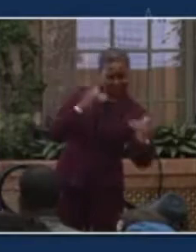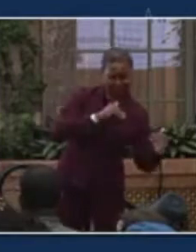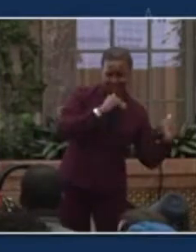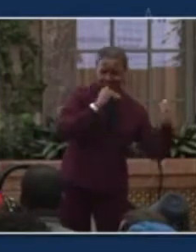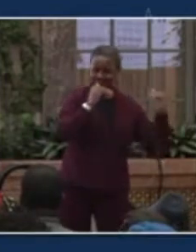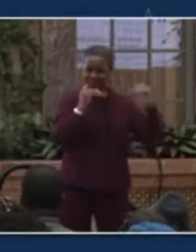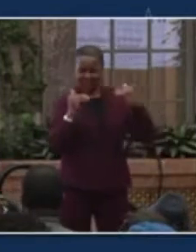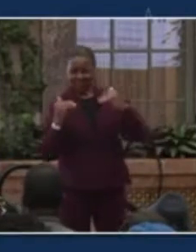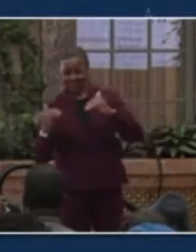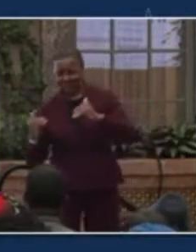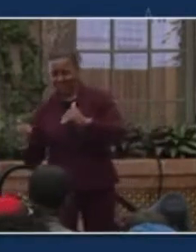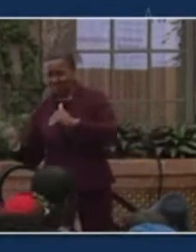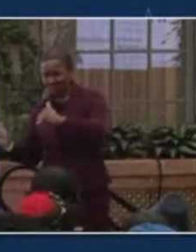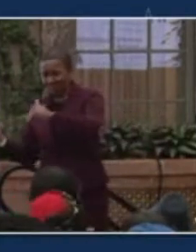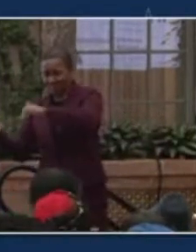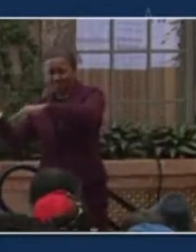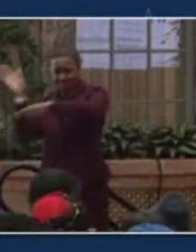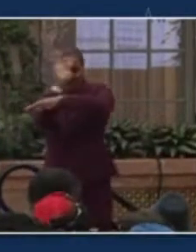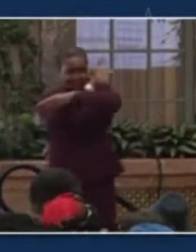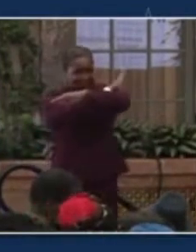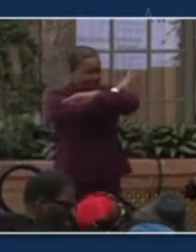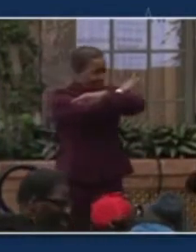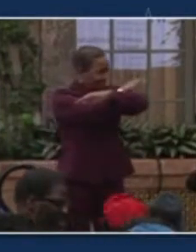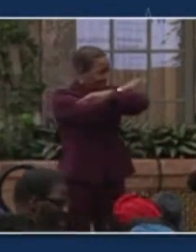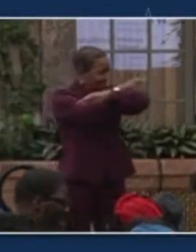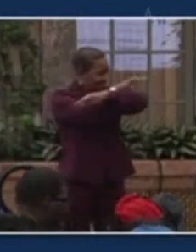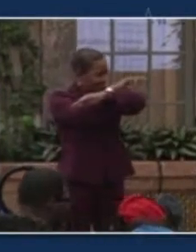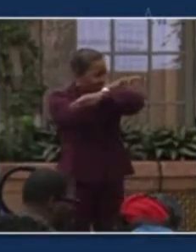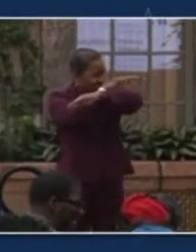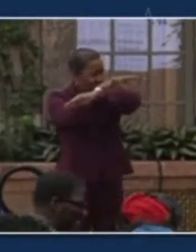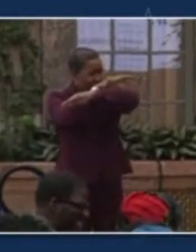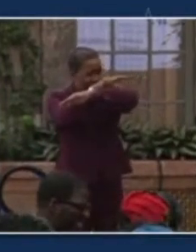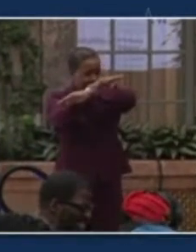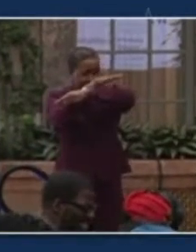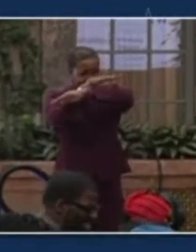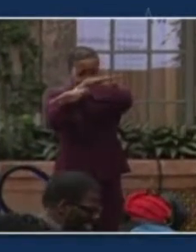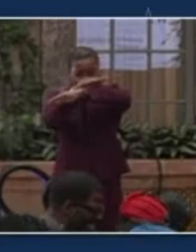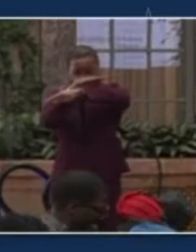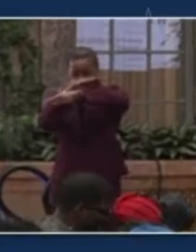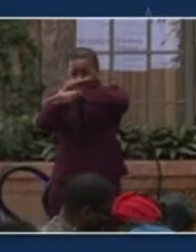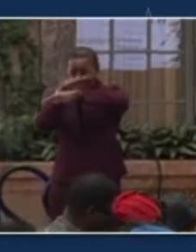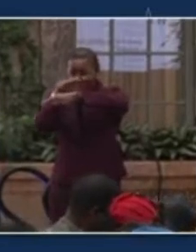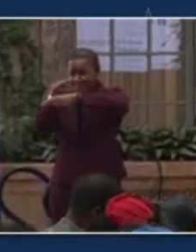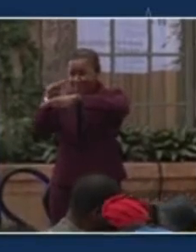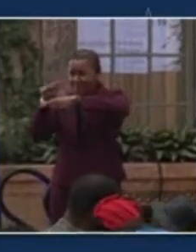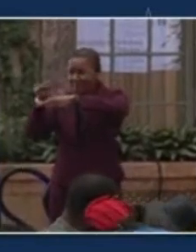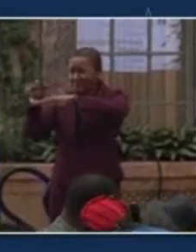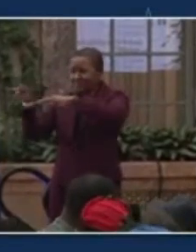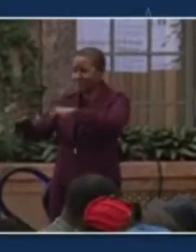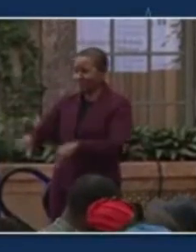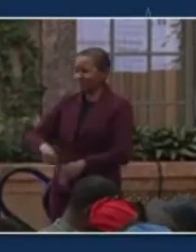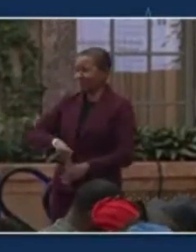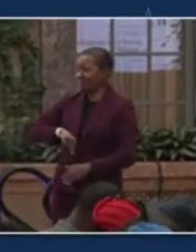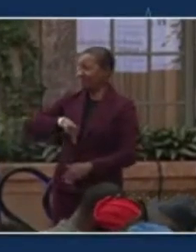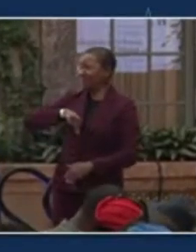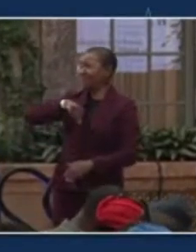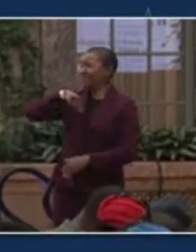perilous fight. O'er the ramparts we watched, were